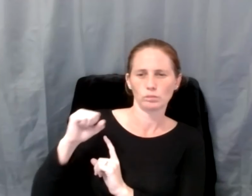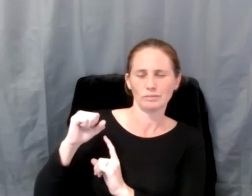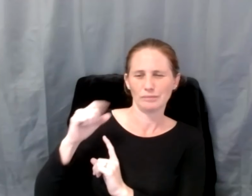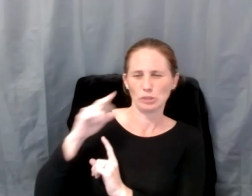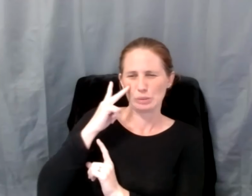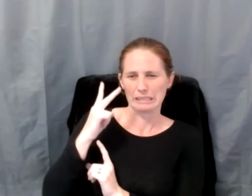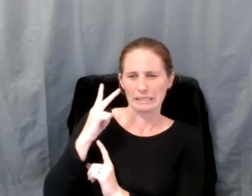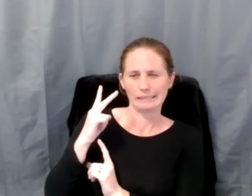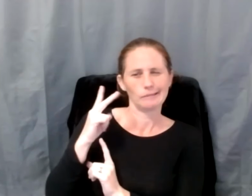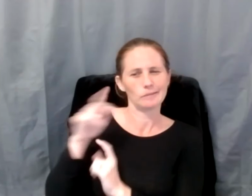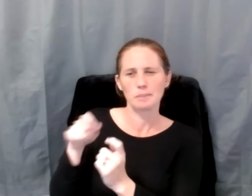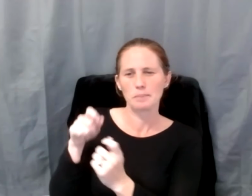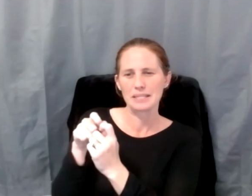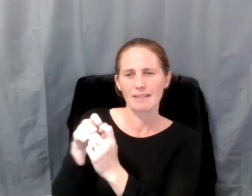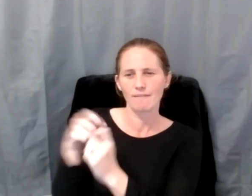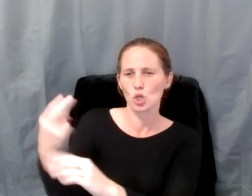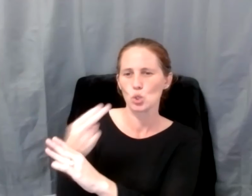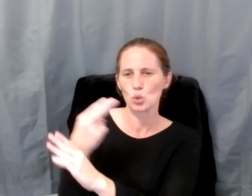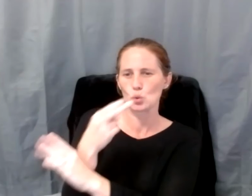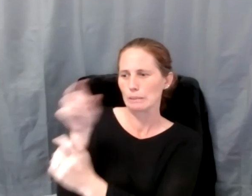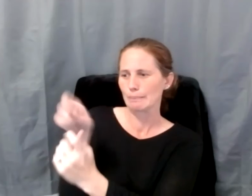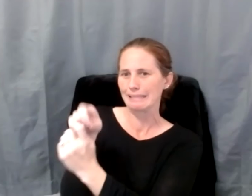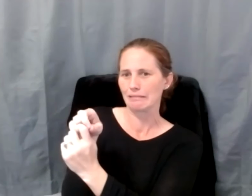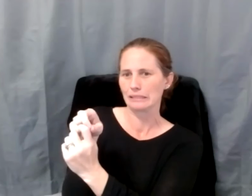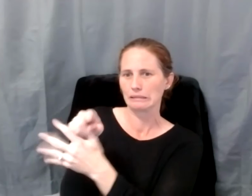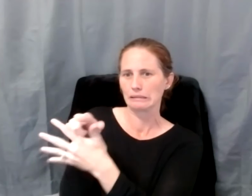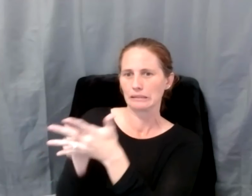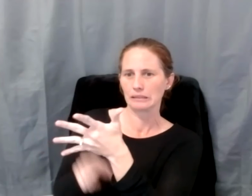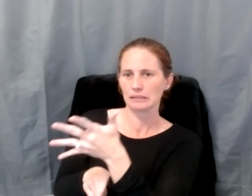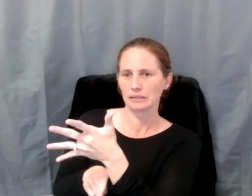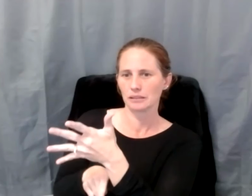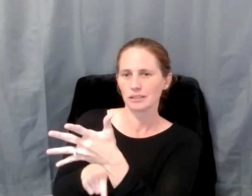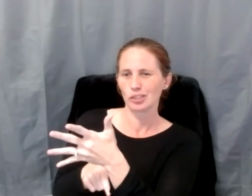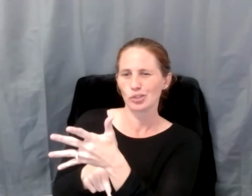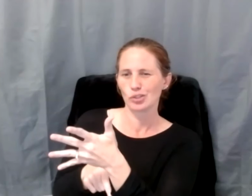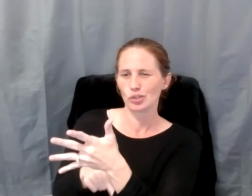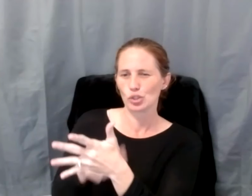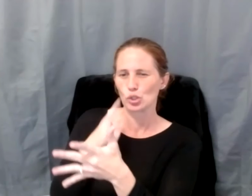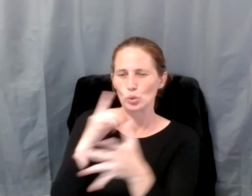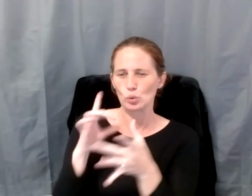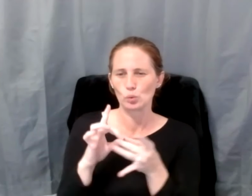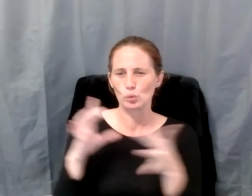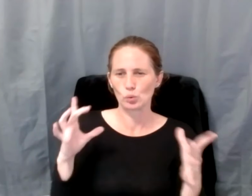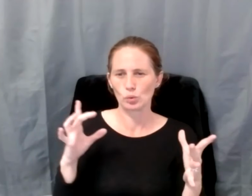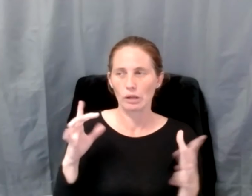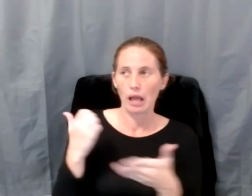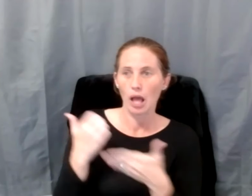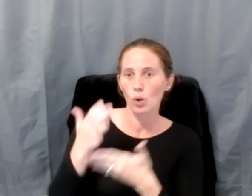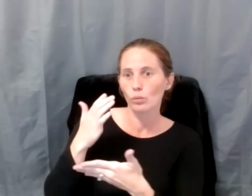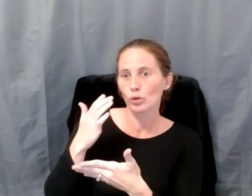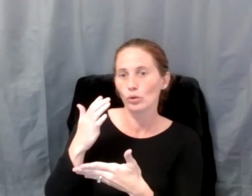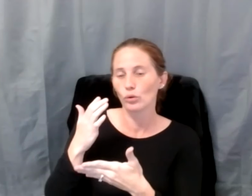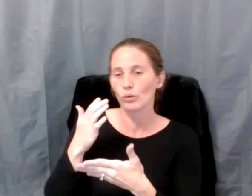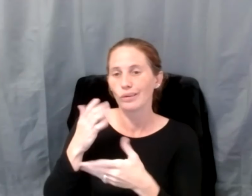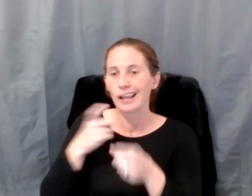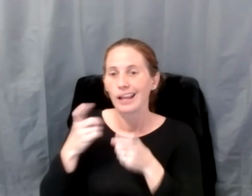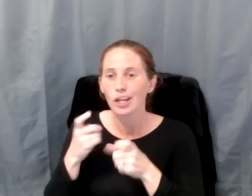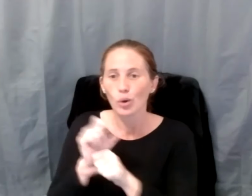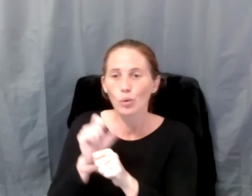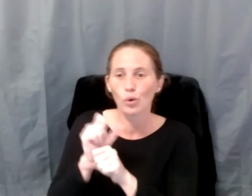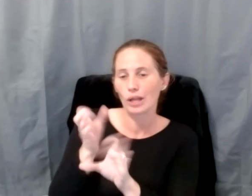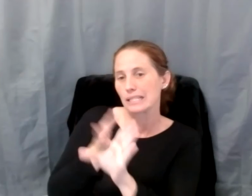as something that has a very specific uses, um, to get you outside of your head, to deal with work, to deal with the psychological stress